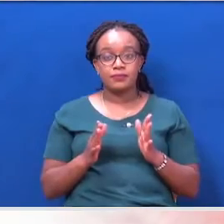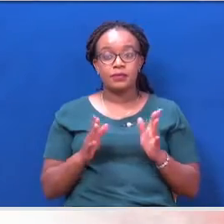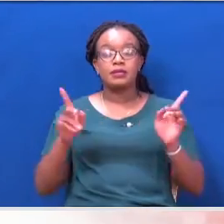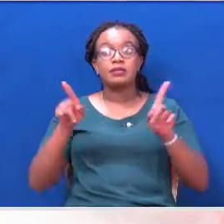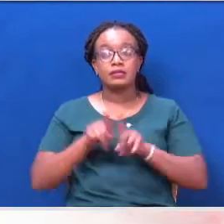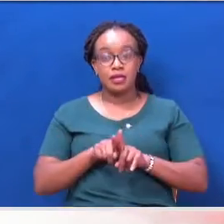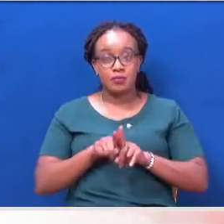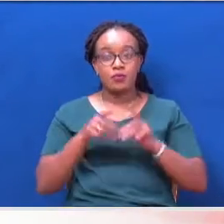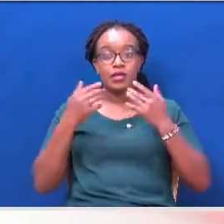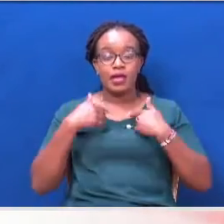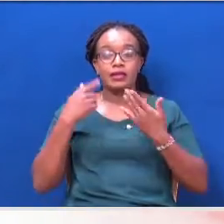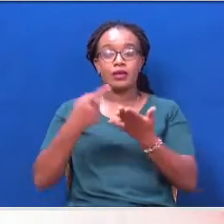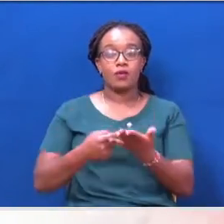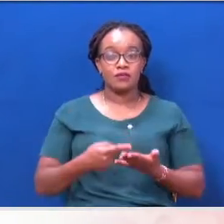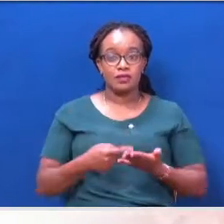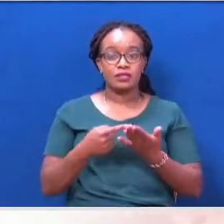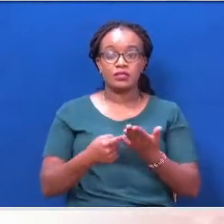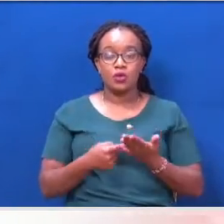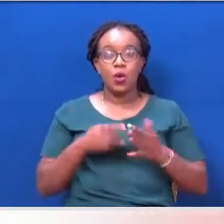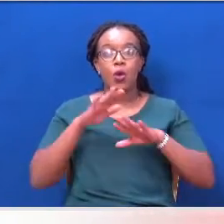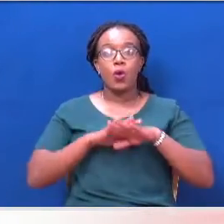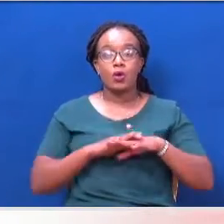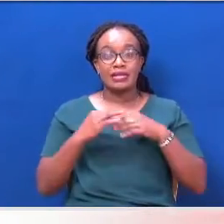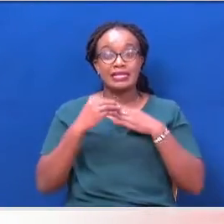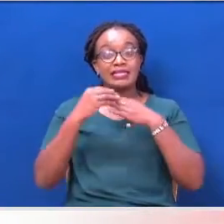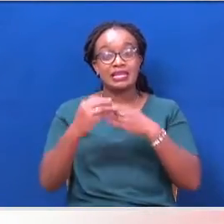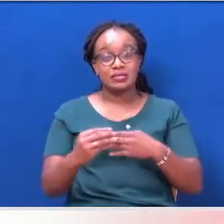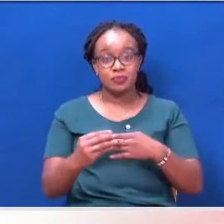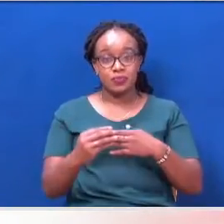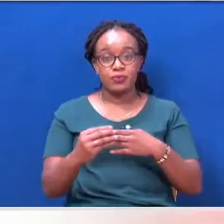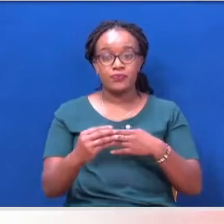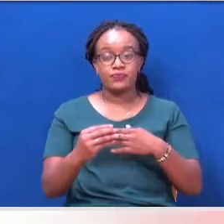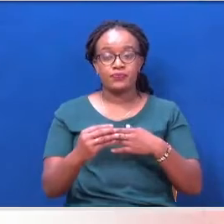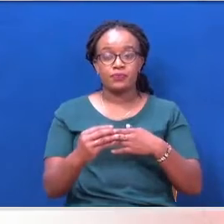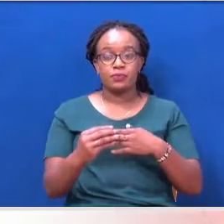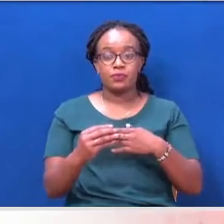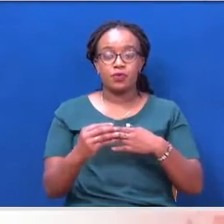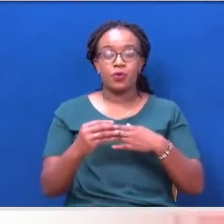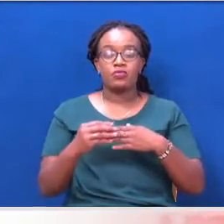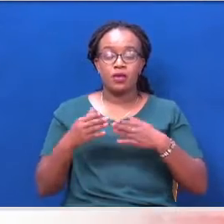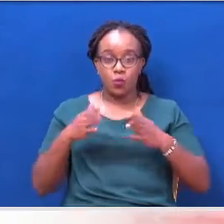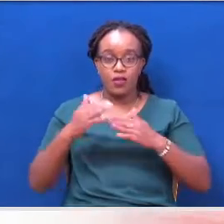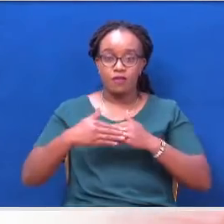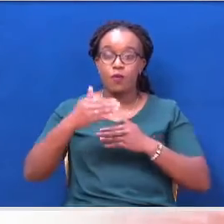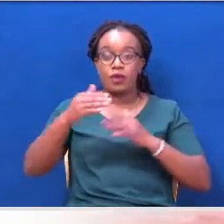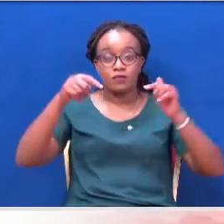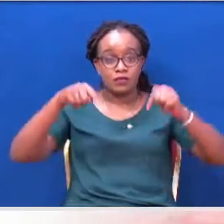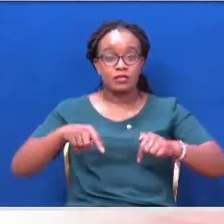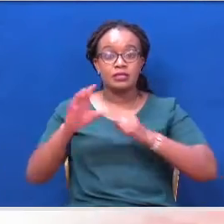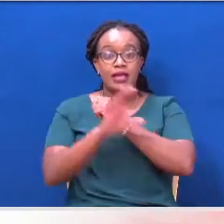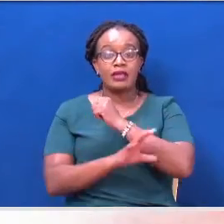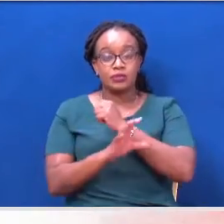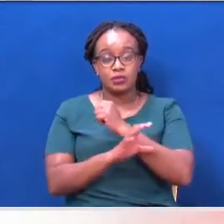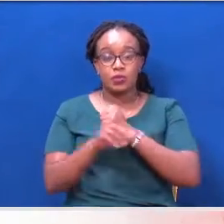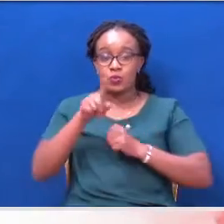a conversation on leadership regarding the way forward for this country. And as a